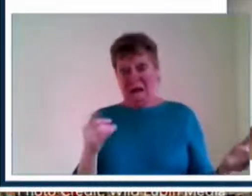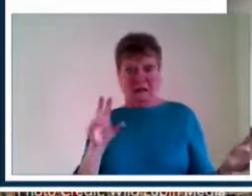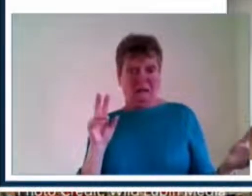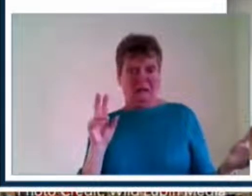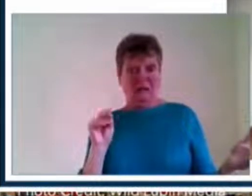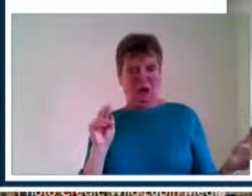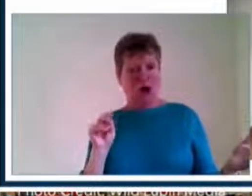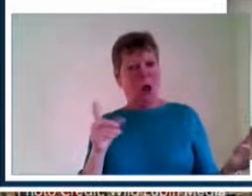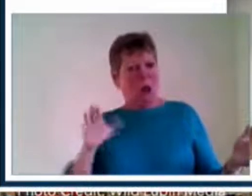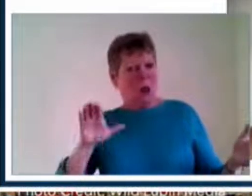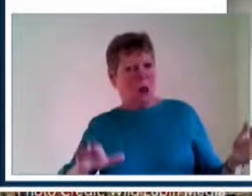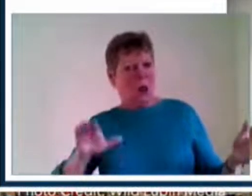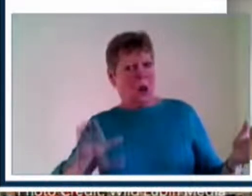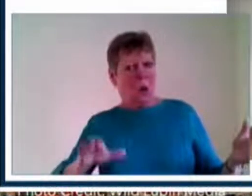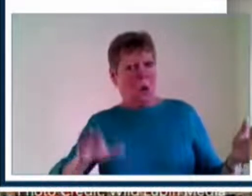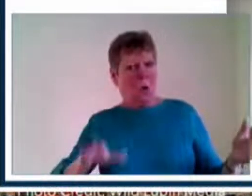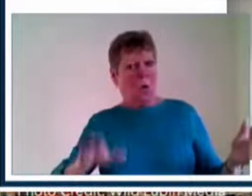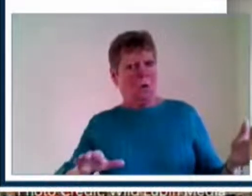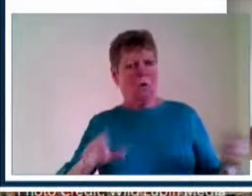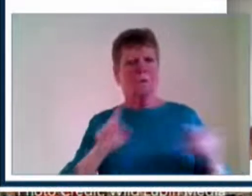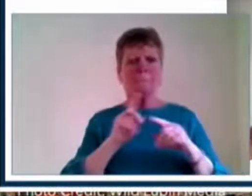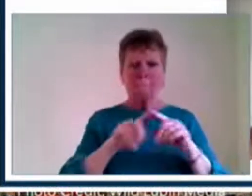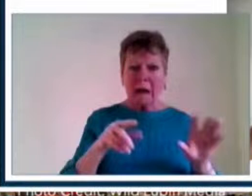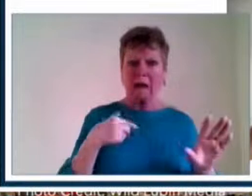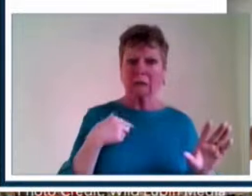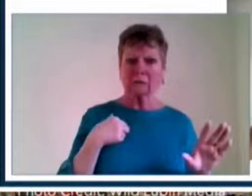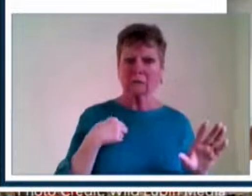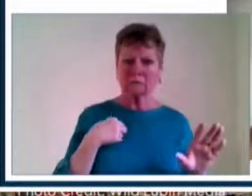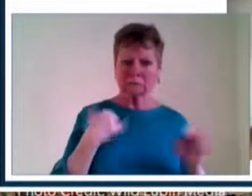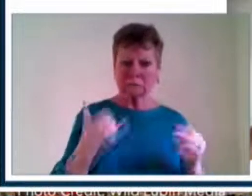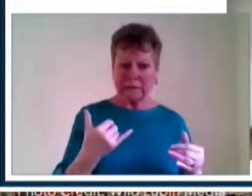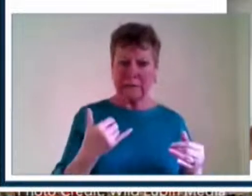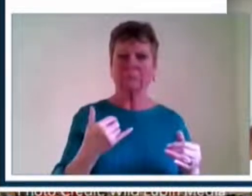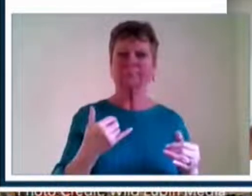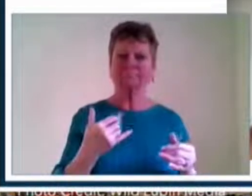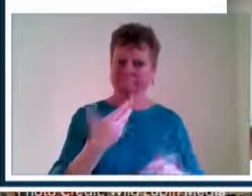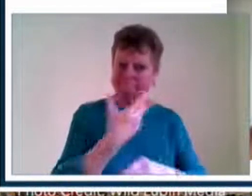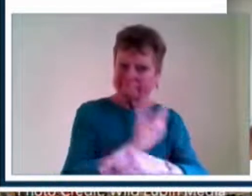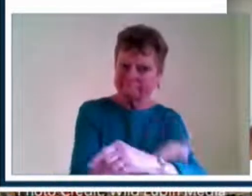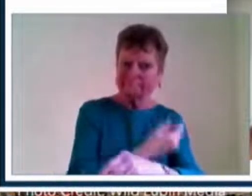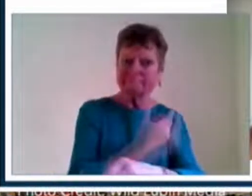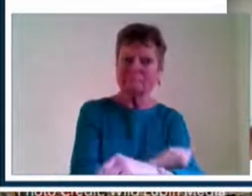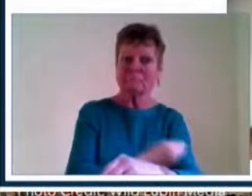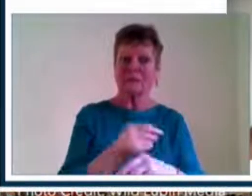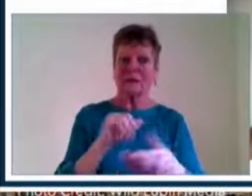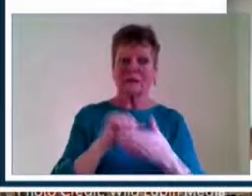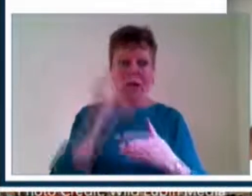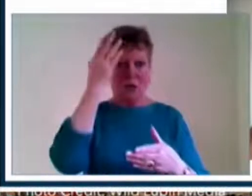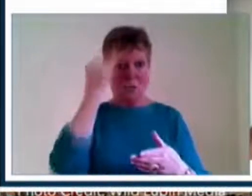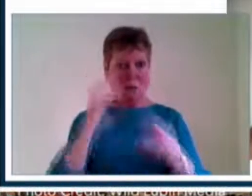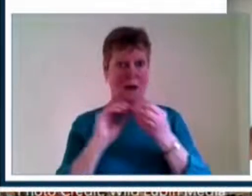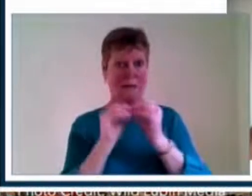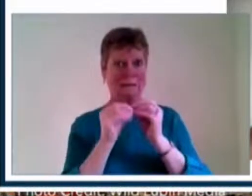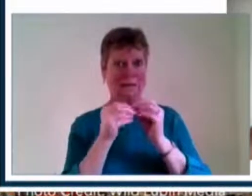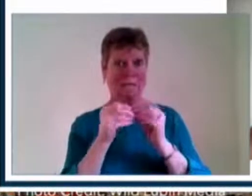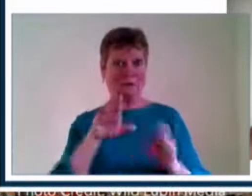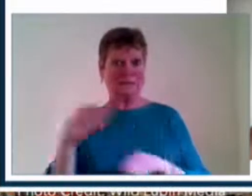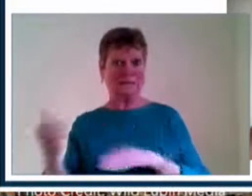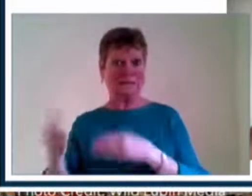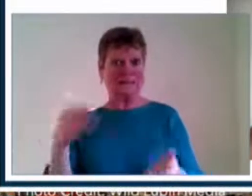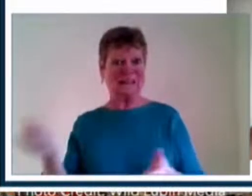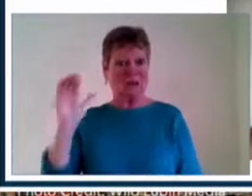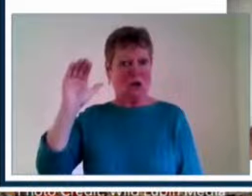However, we have a good set of measures in place, starting with vaccination, which has kept that case fatality rate extremely